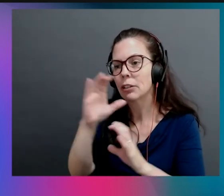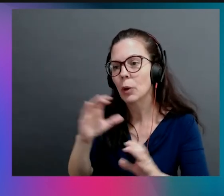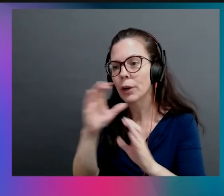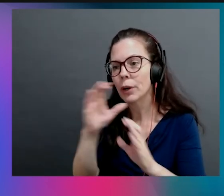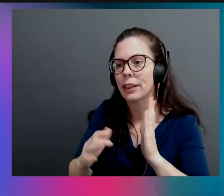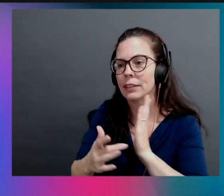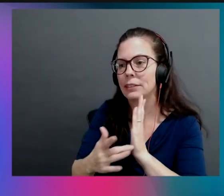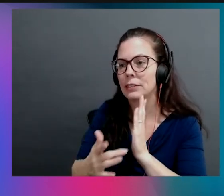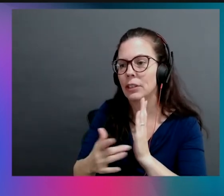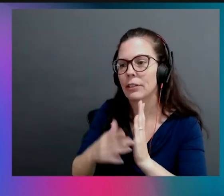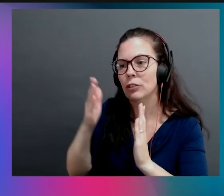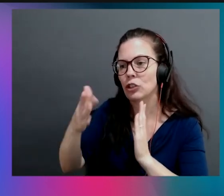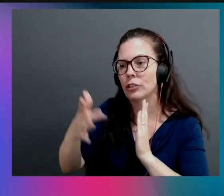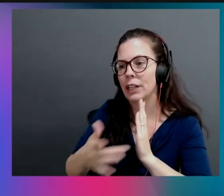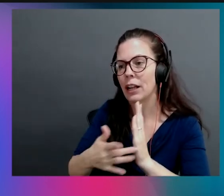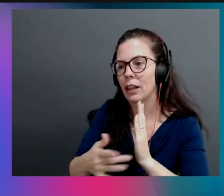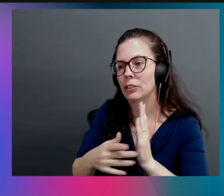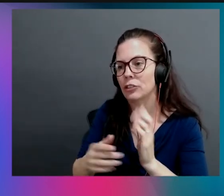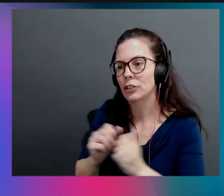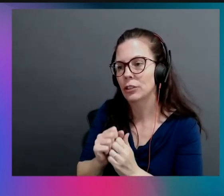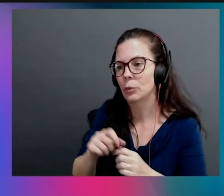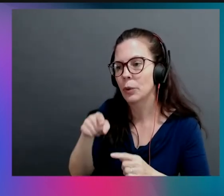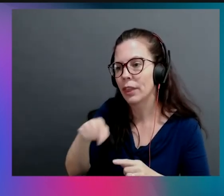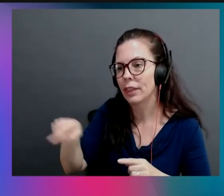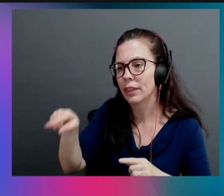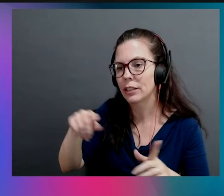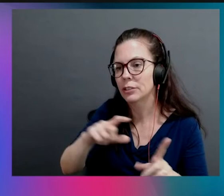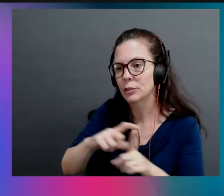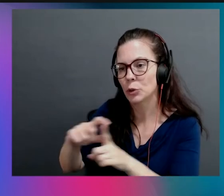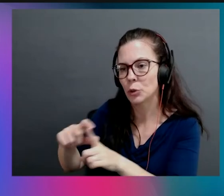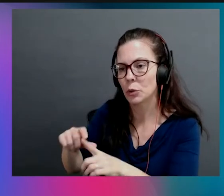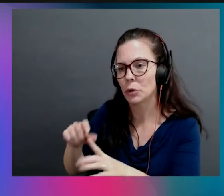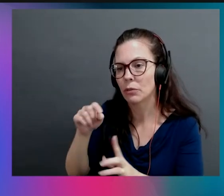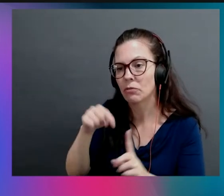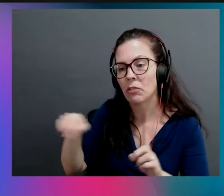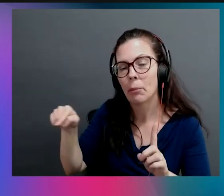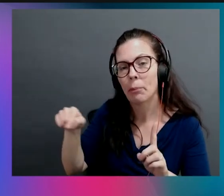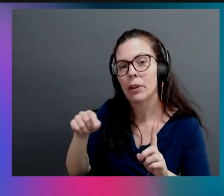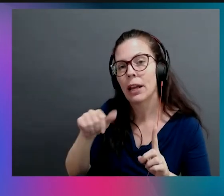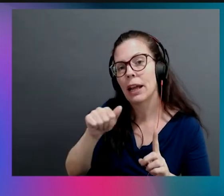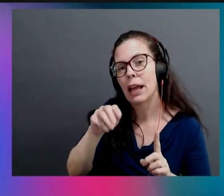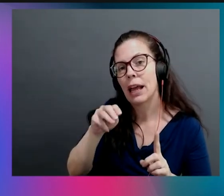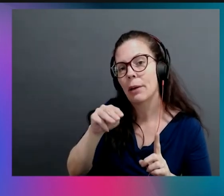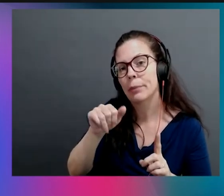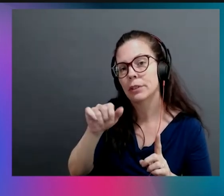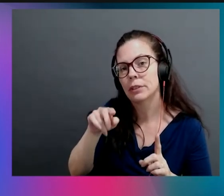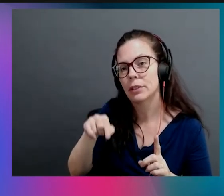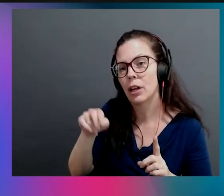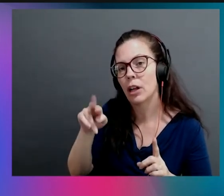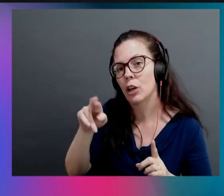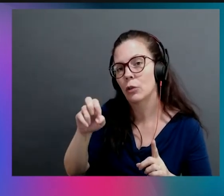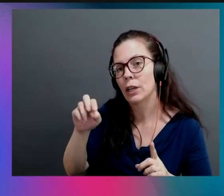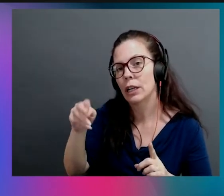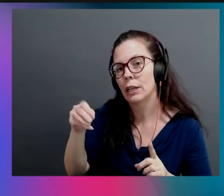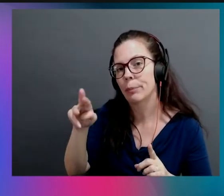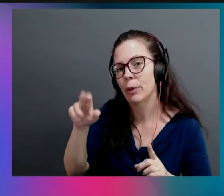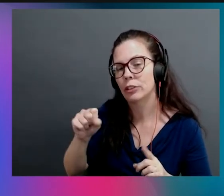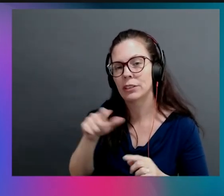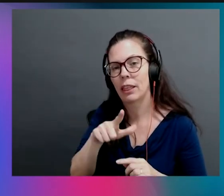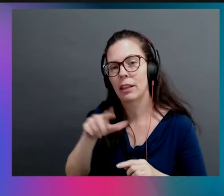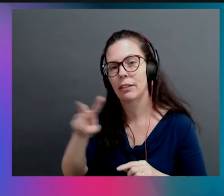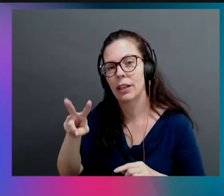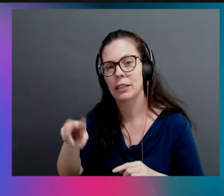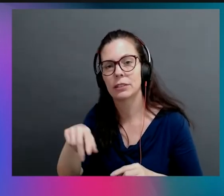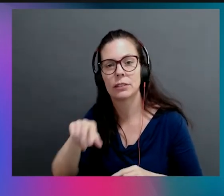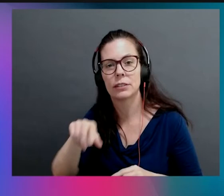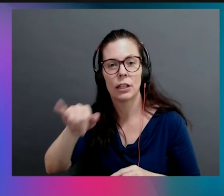Savage, and that's cool. Ariel You Ekblau? got those names. Register now for Amazon Remars in Las Vegas on June 21st to 24th, 2022. You can visit that